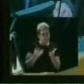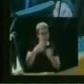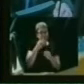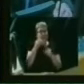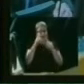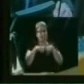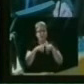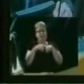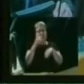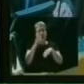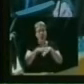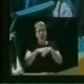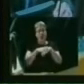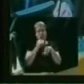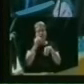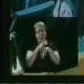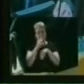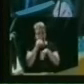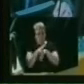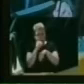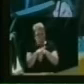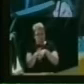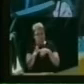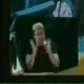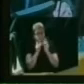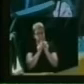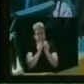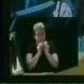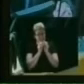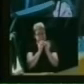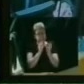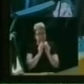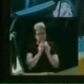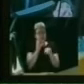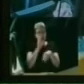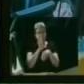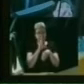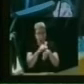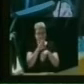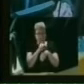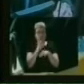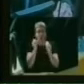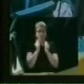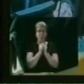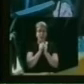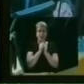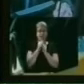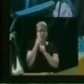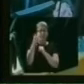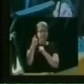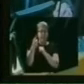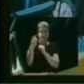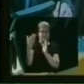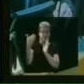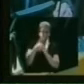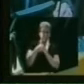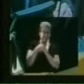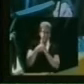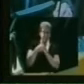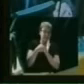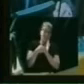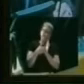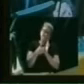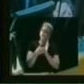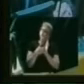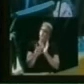on the consultation with potential legal actions associated that would